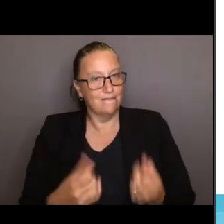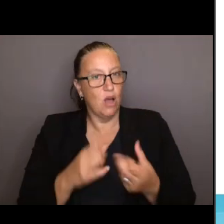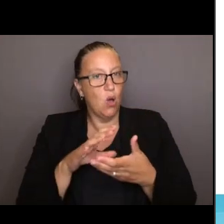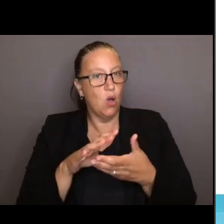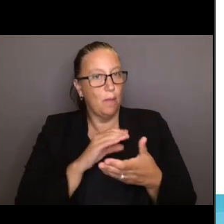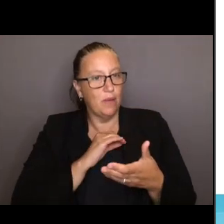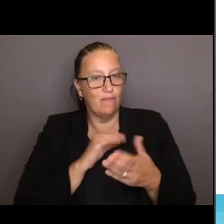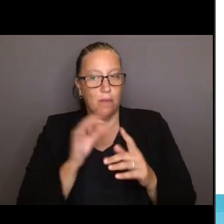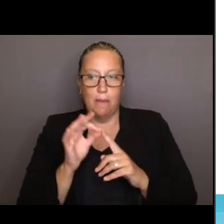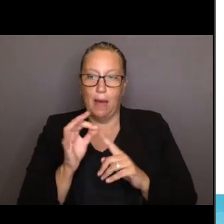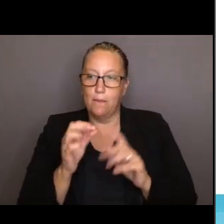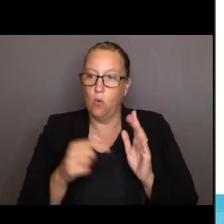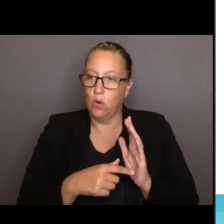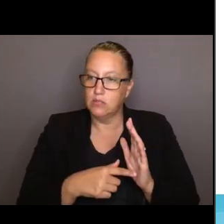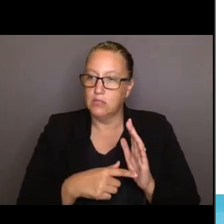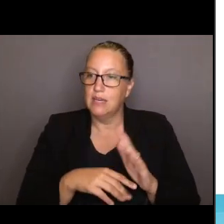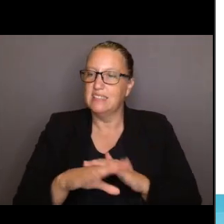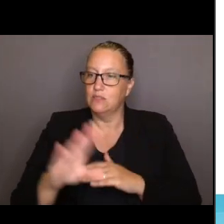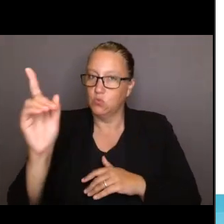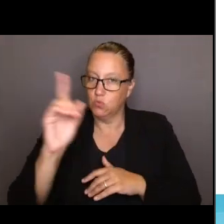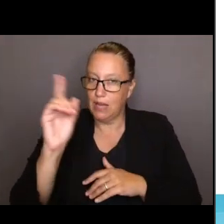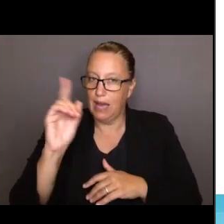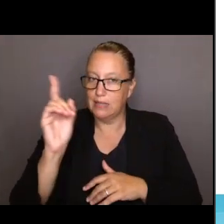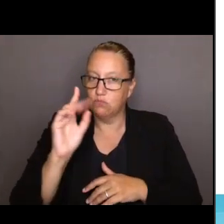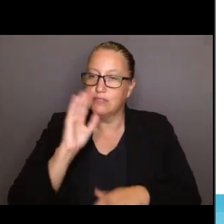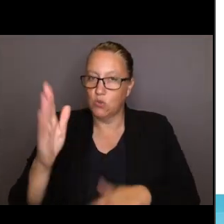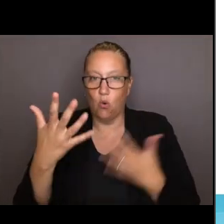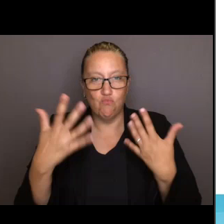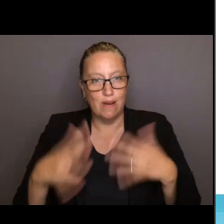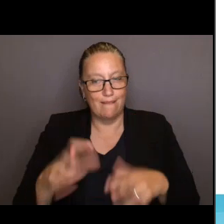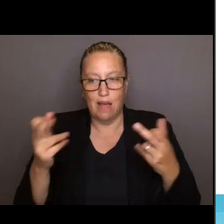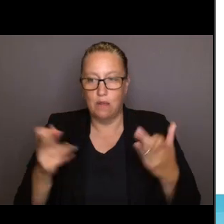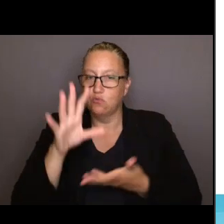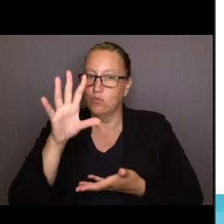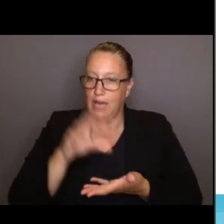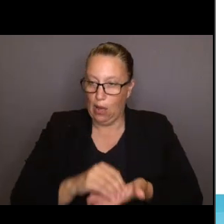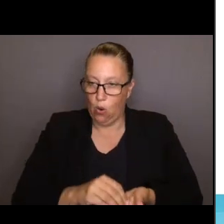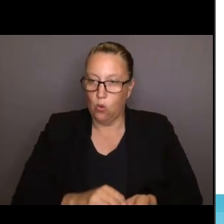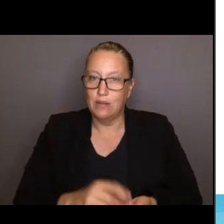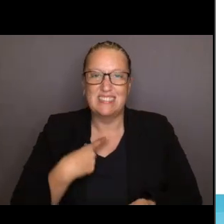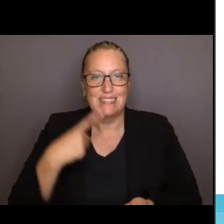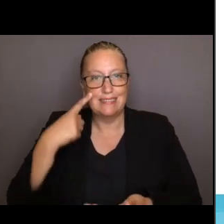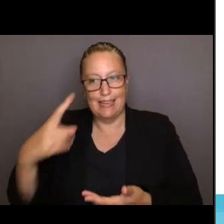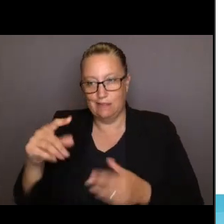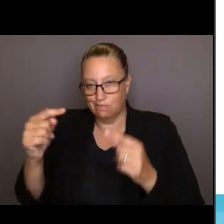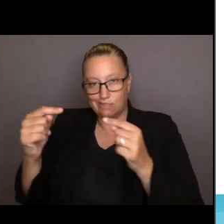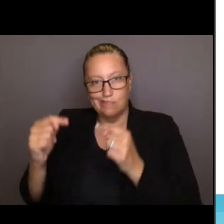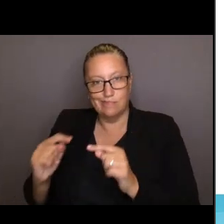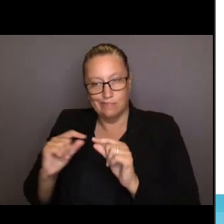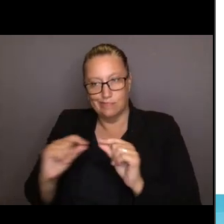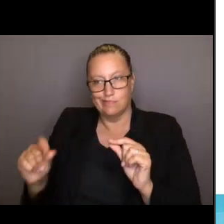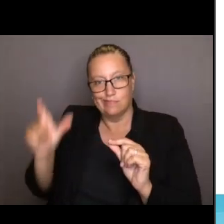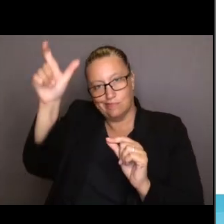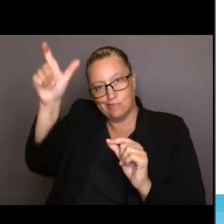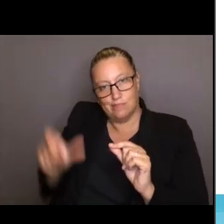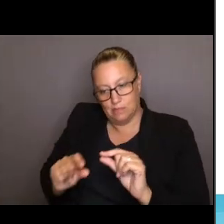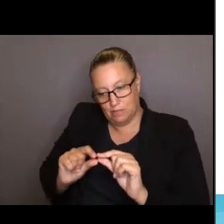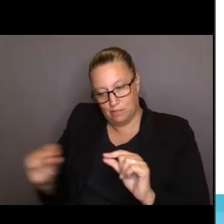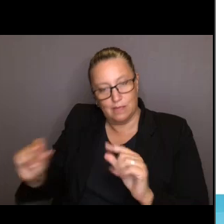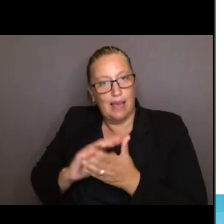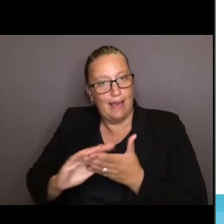PowerPoint slides from today's presentation available to download. You'll see the handout section on your screen. You can get a copy of those. We'll